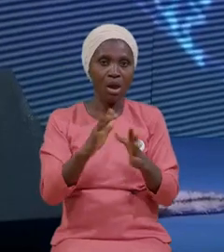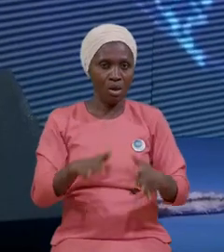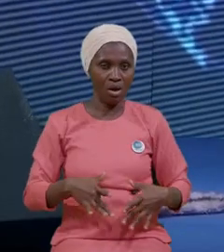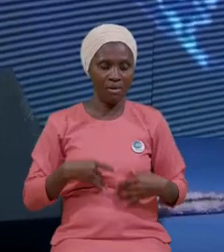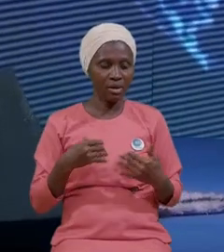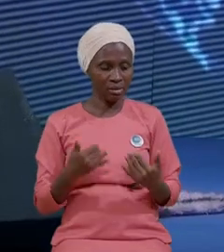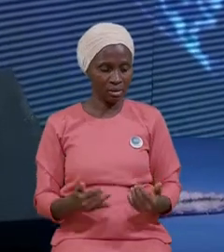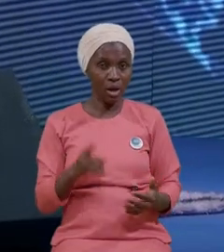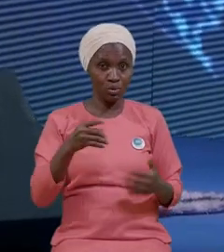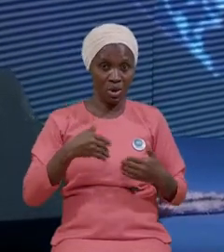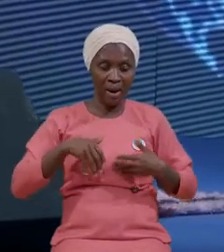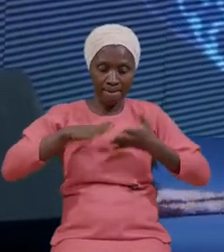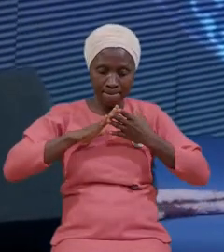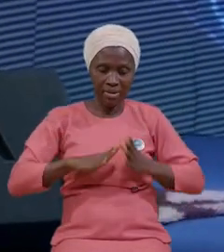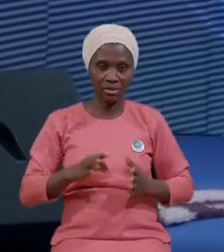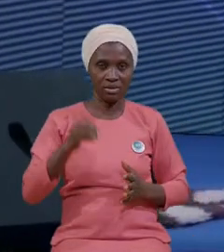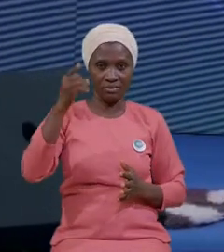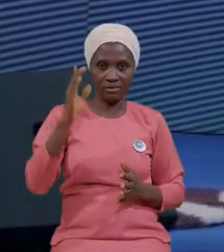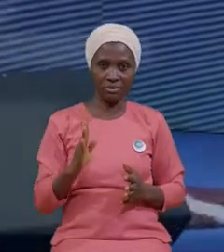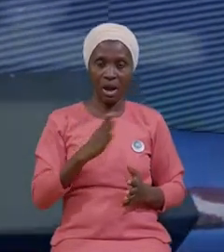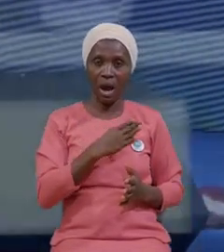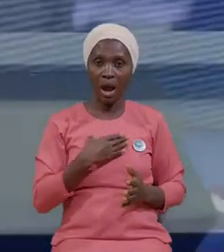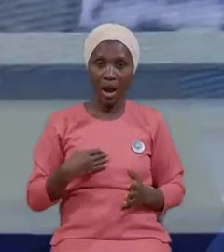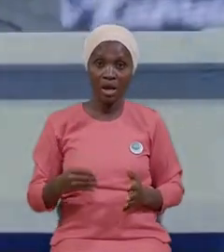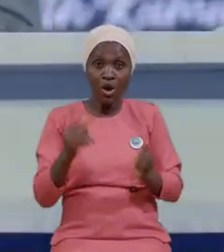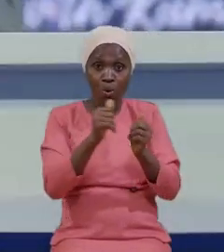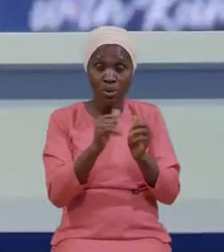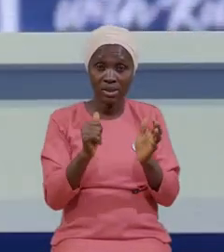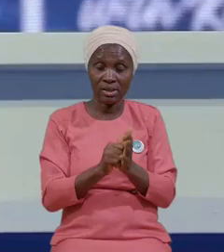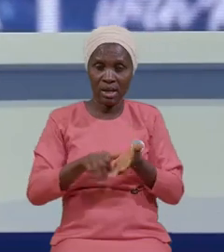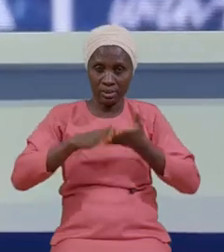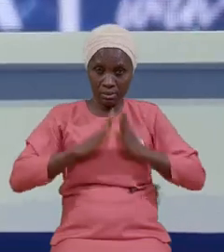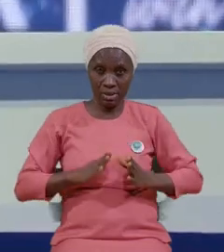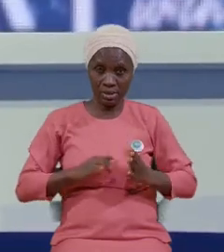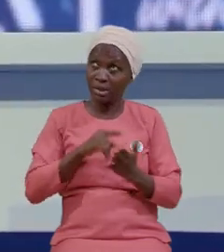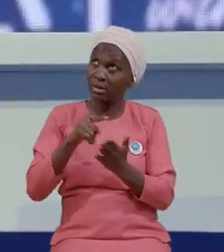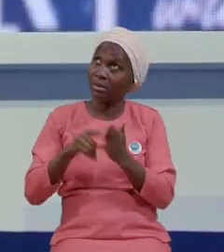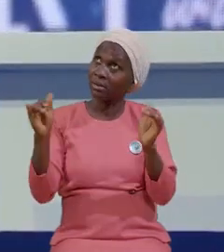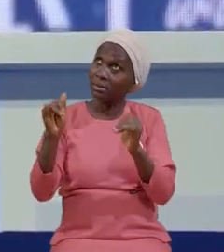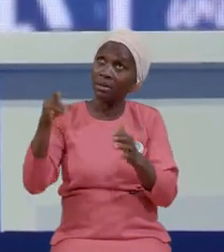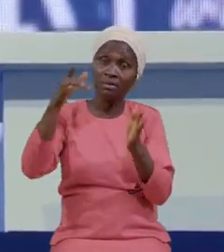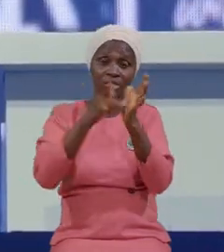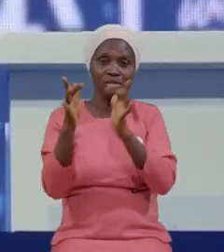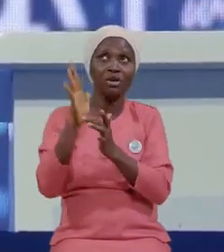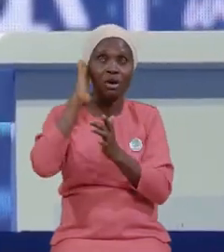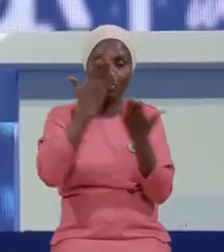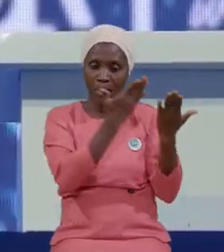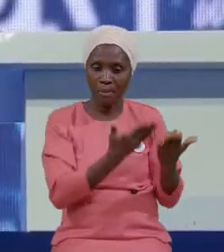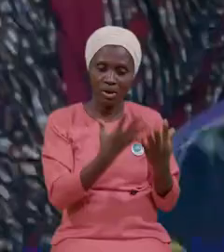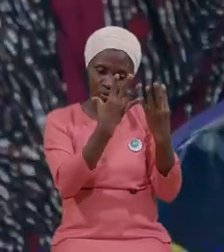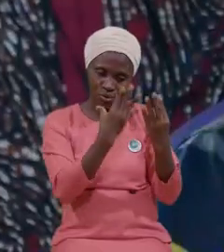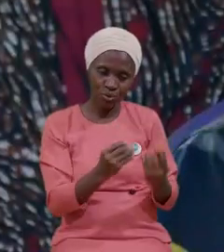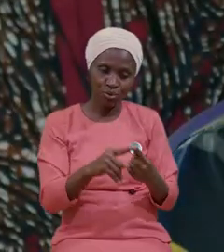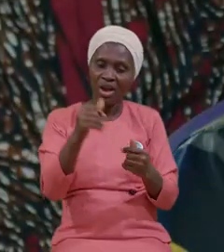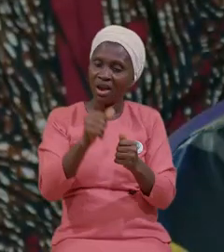peace of God. And with that peace, this same Jesus will bring solution to every problem in